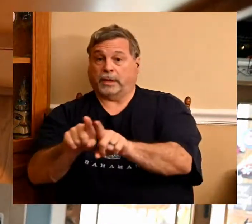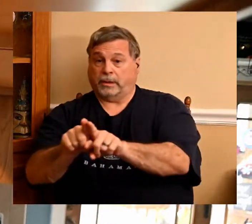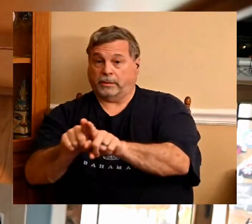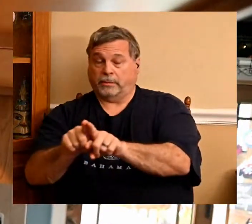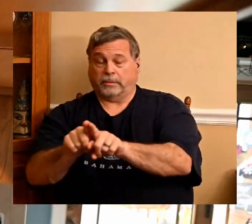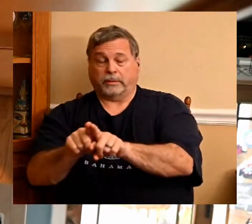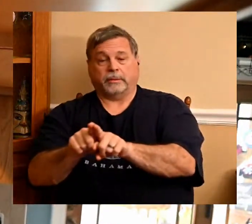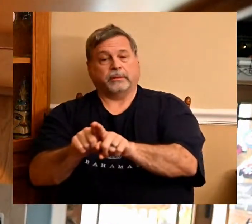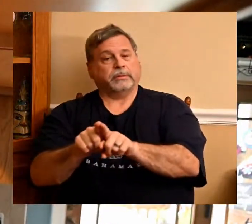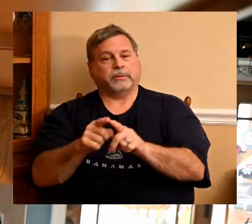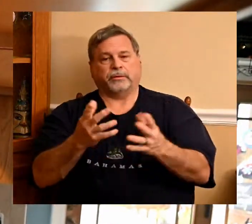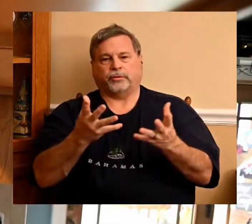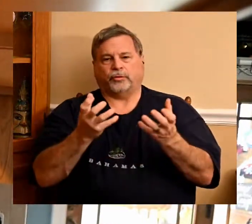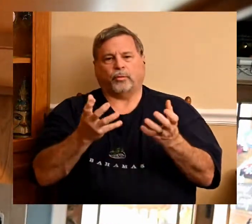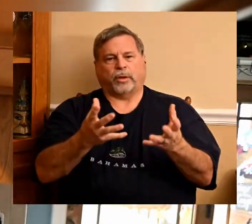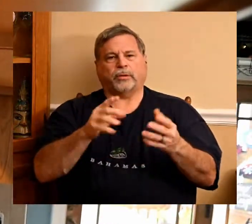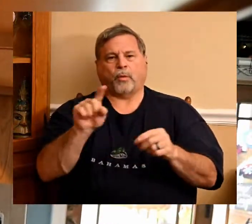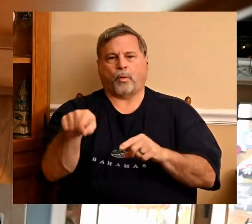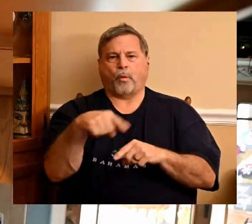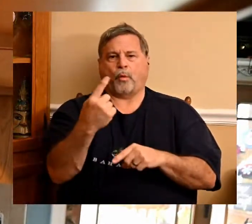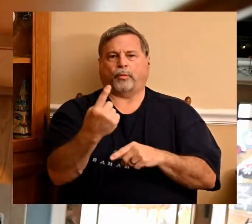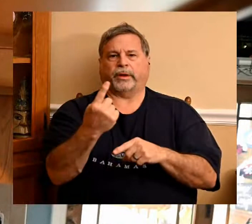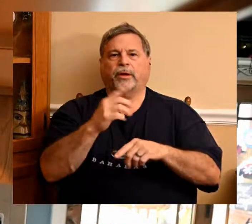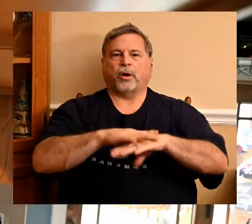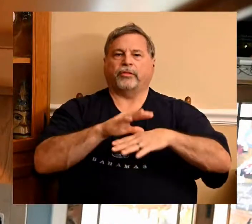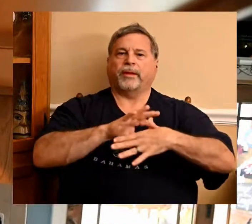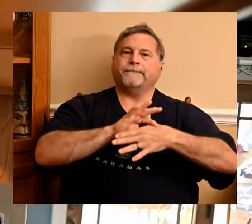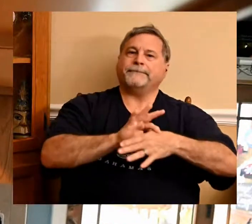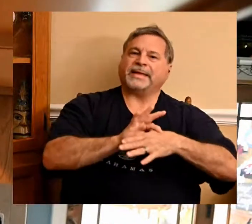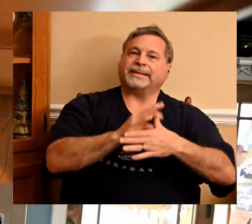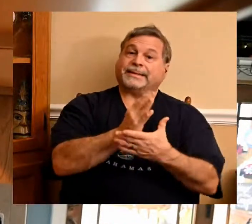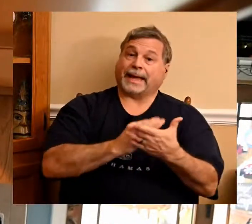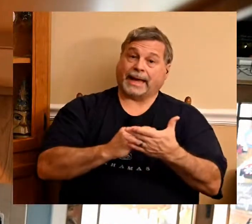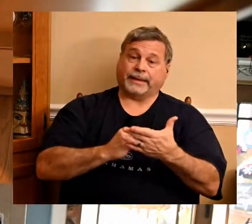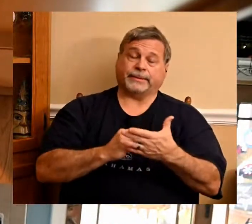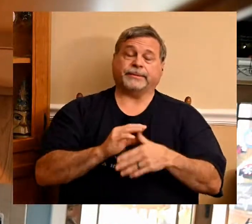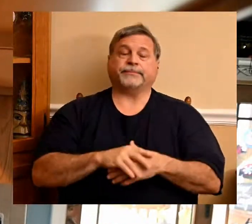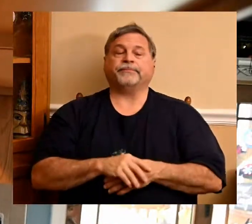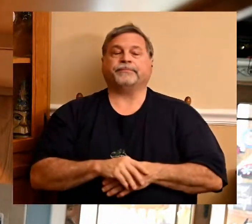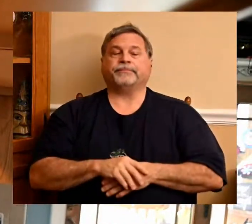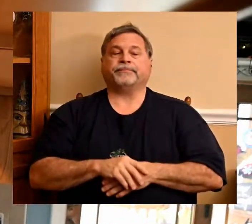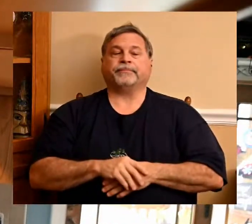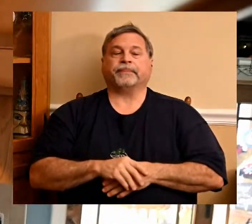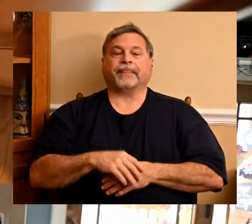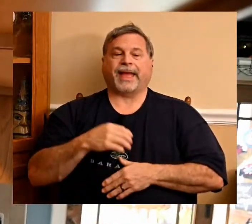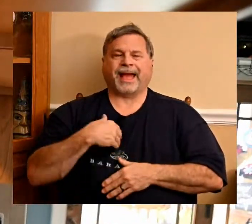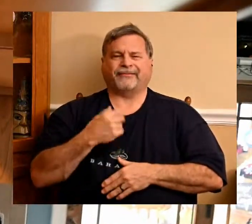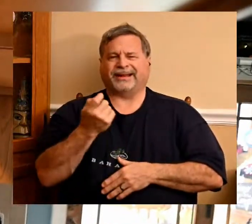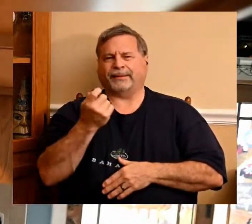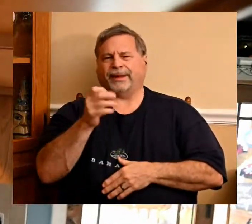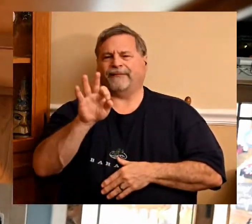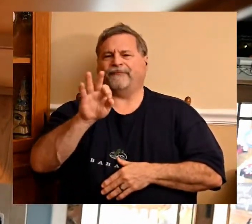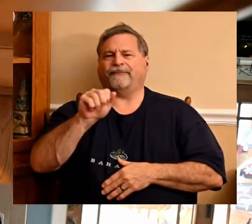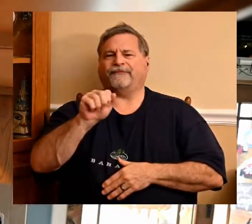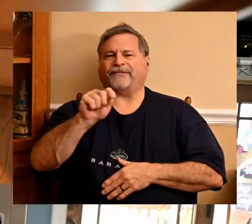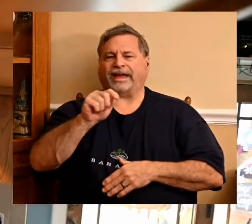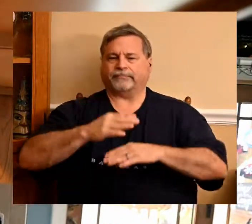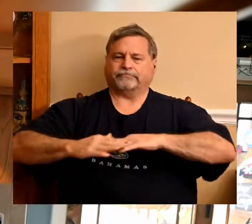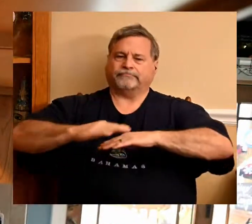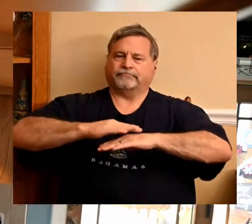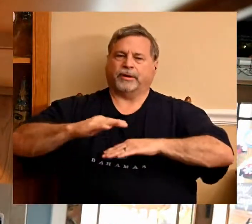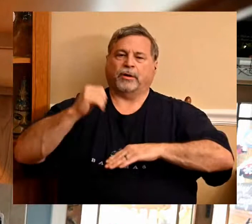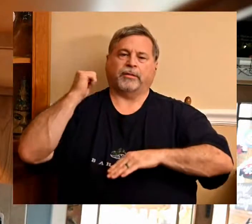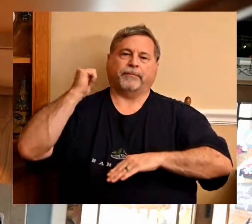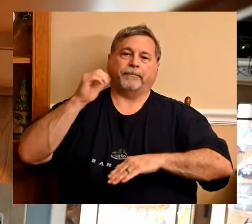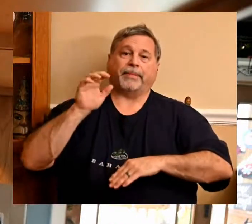because you don't want it just to be on the meat side. Now we do have some fat on the back of this. You could trim